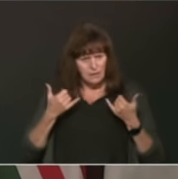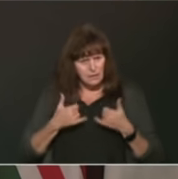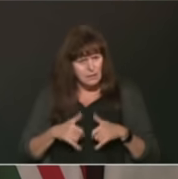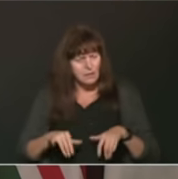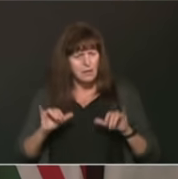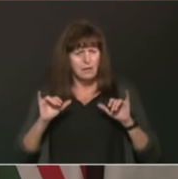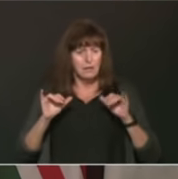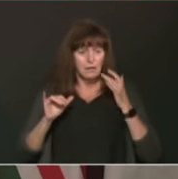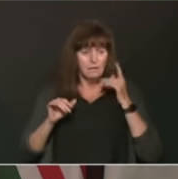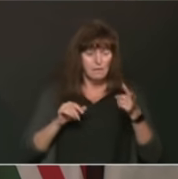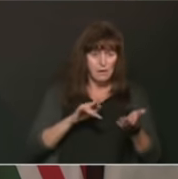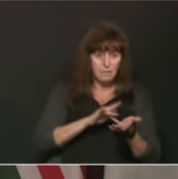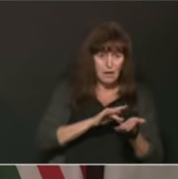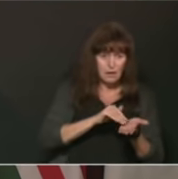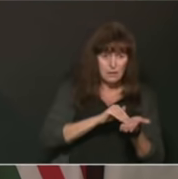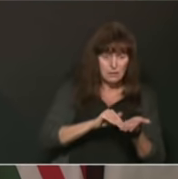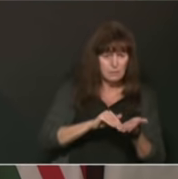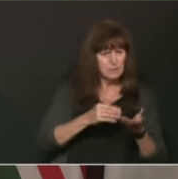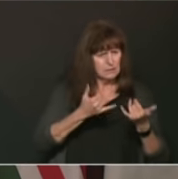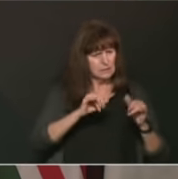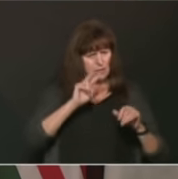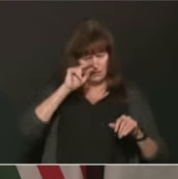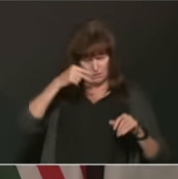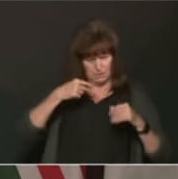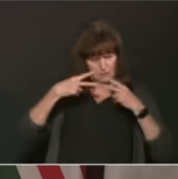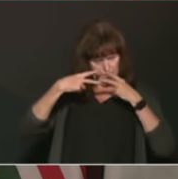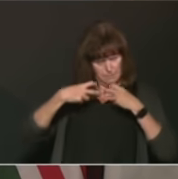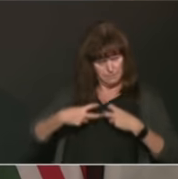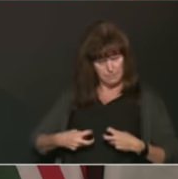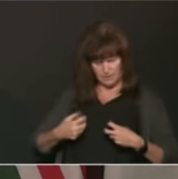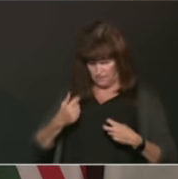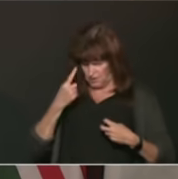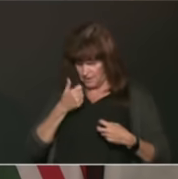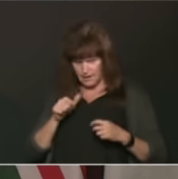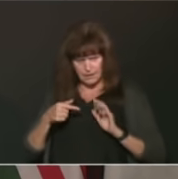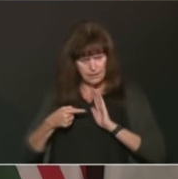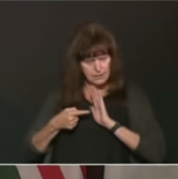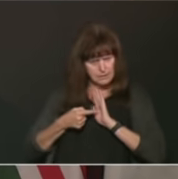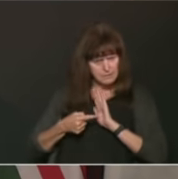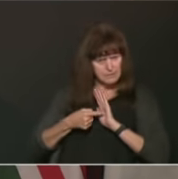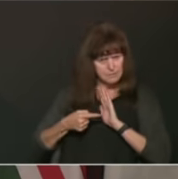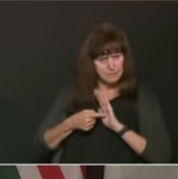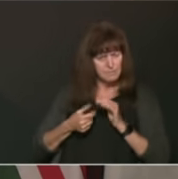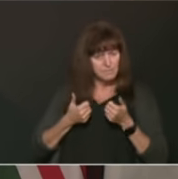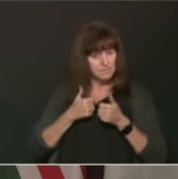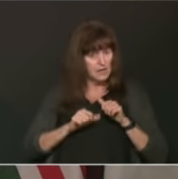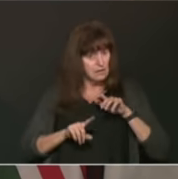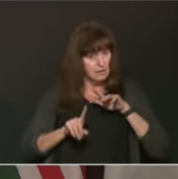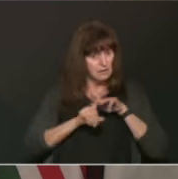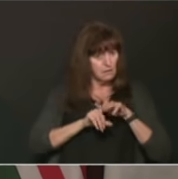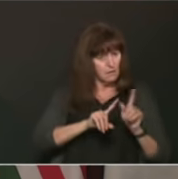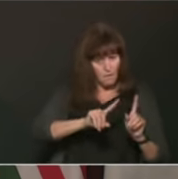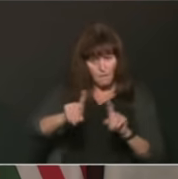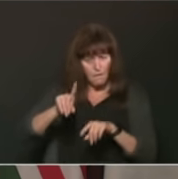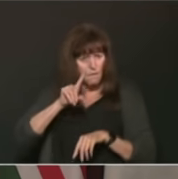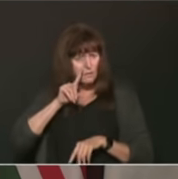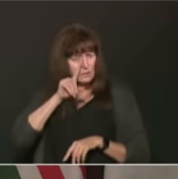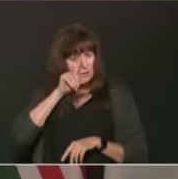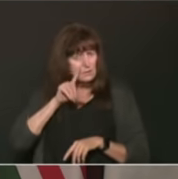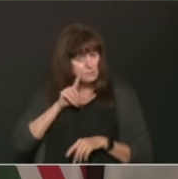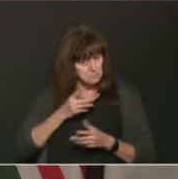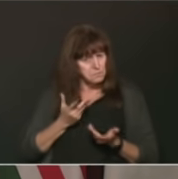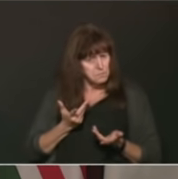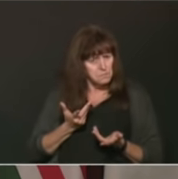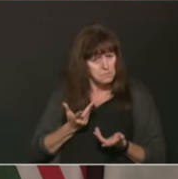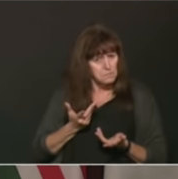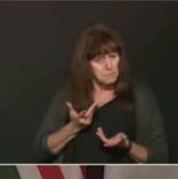be monitoring for symptoms of COVID-19. They would get tested if they have symptoms. And so no system's